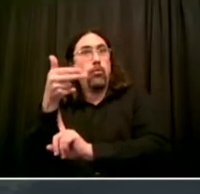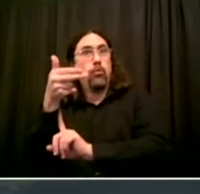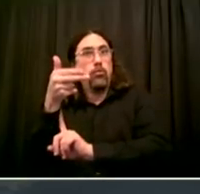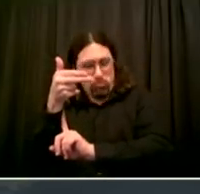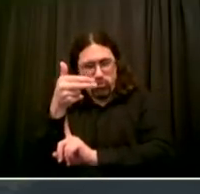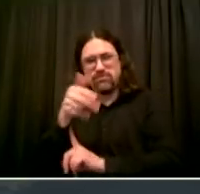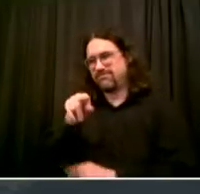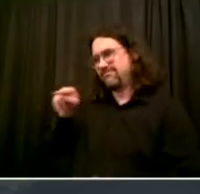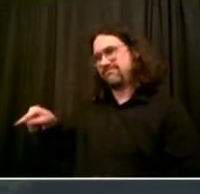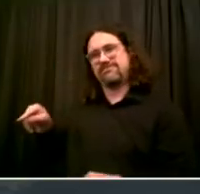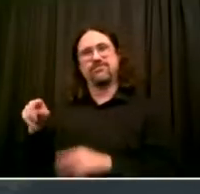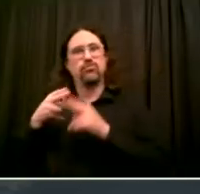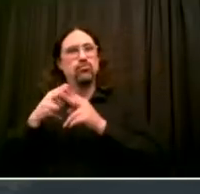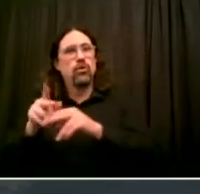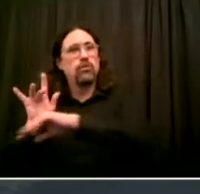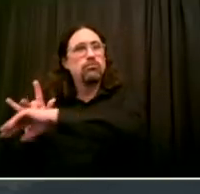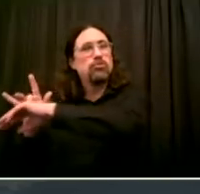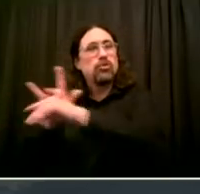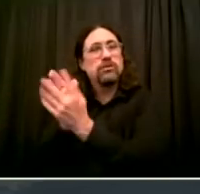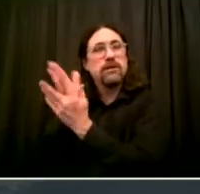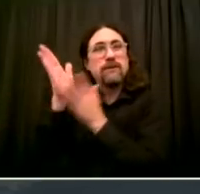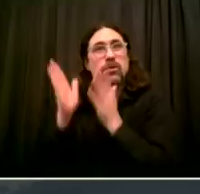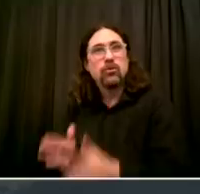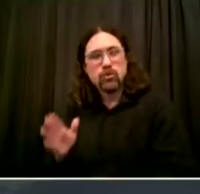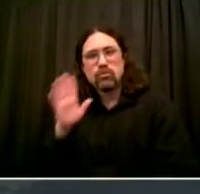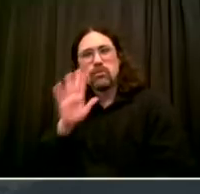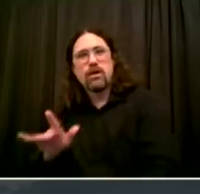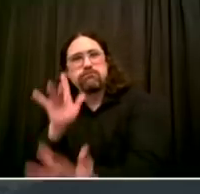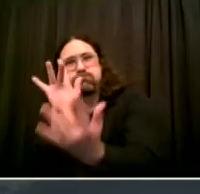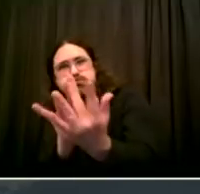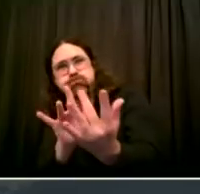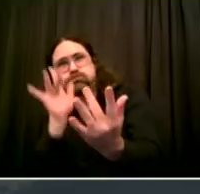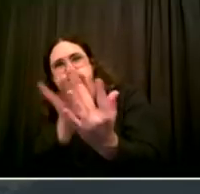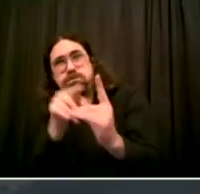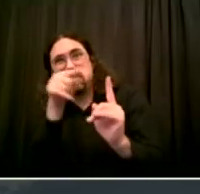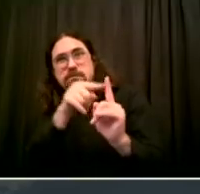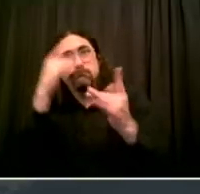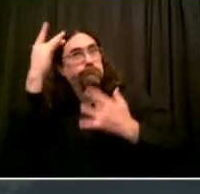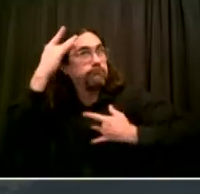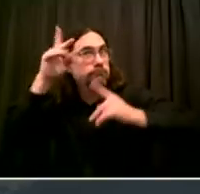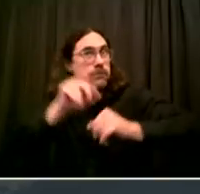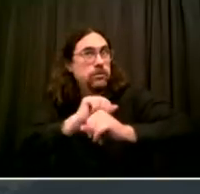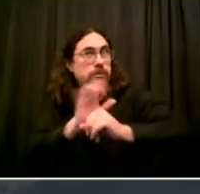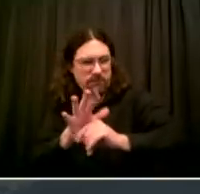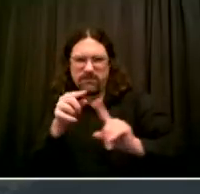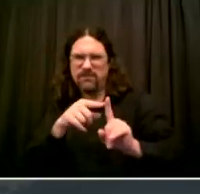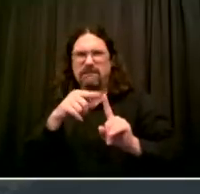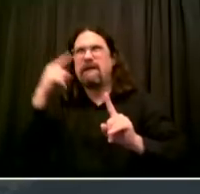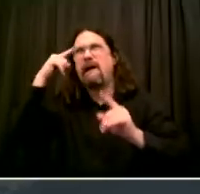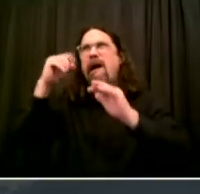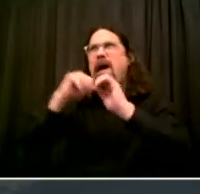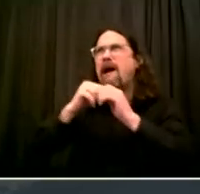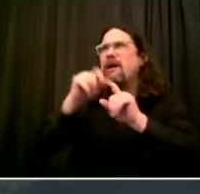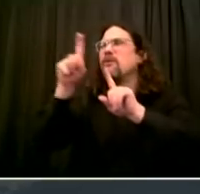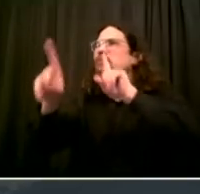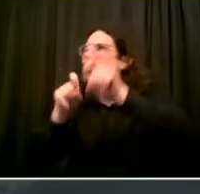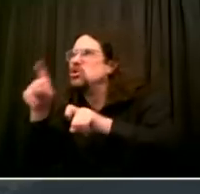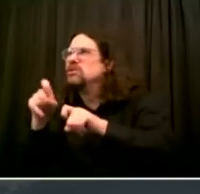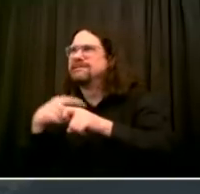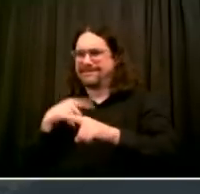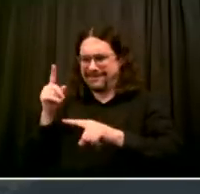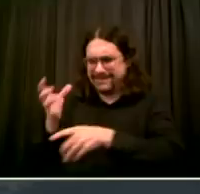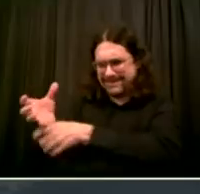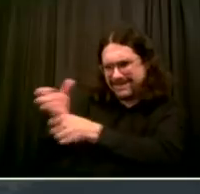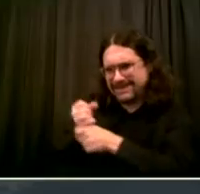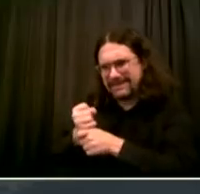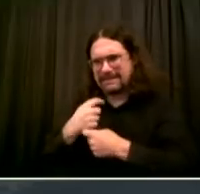also gives you the ability to ensure that the people in your life are safe because you're separated from them the right way.